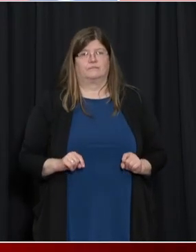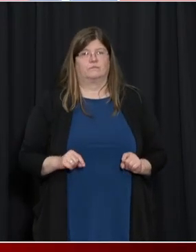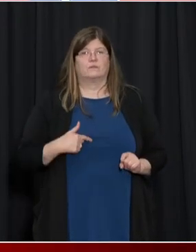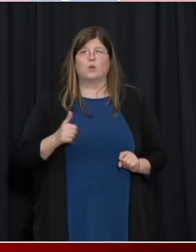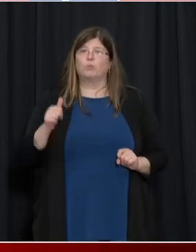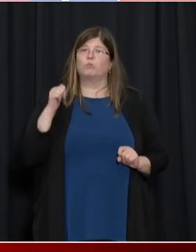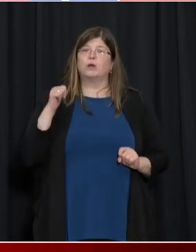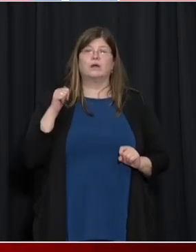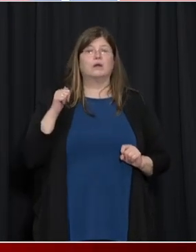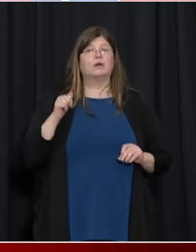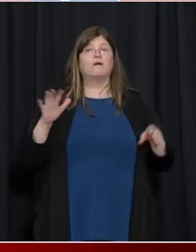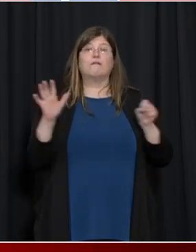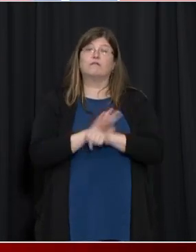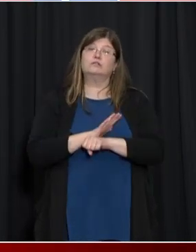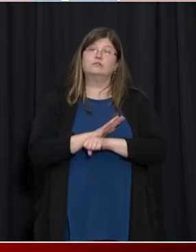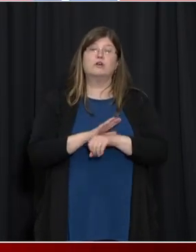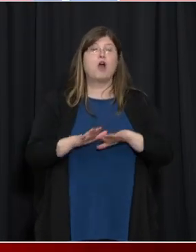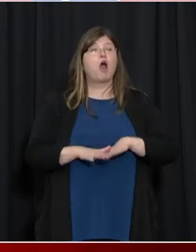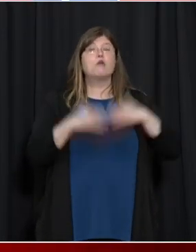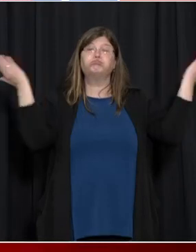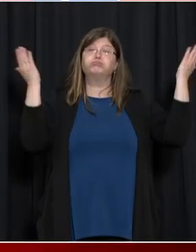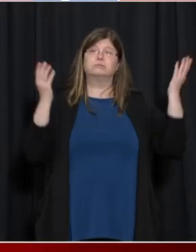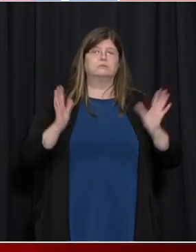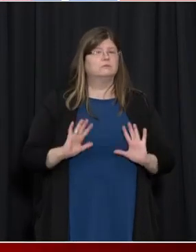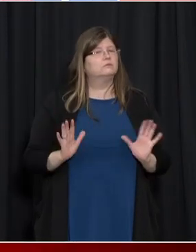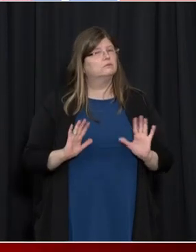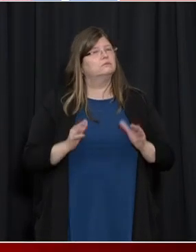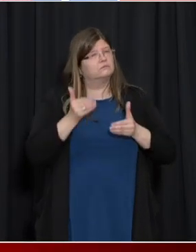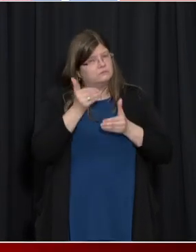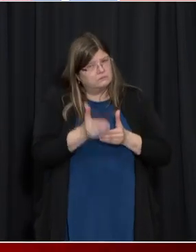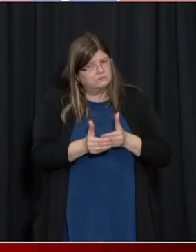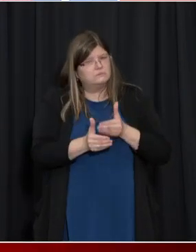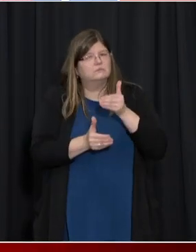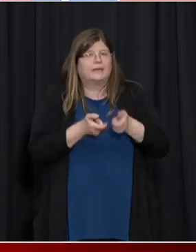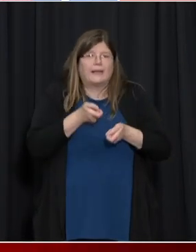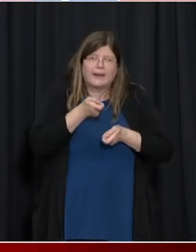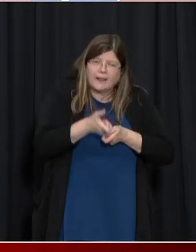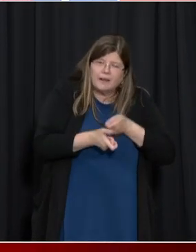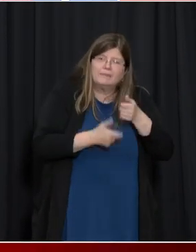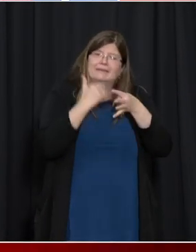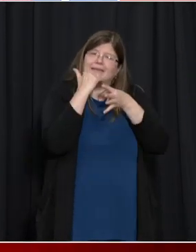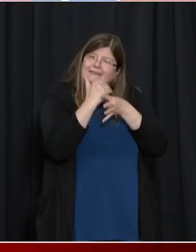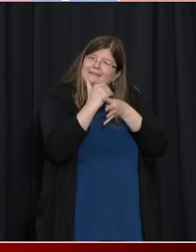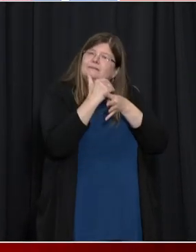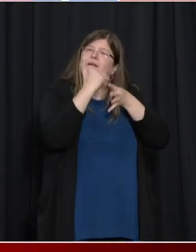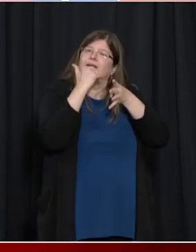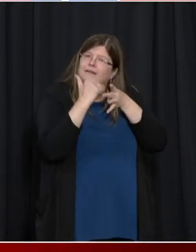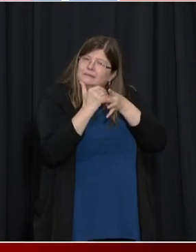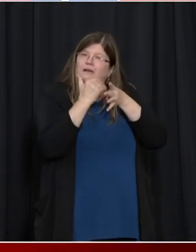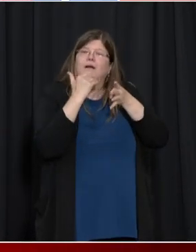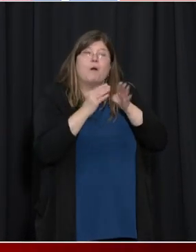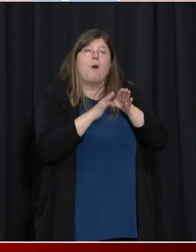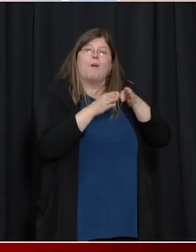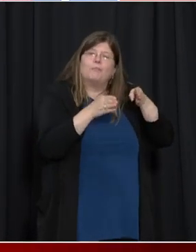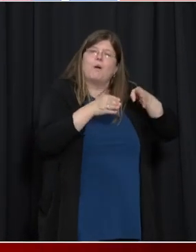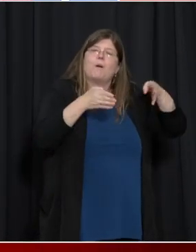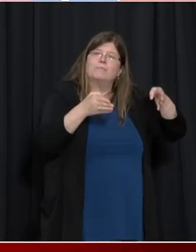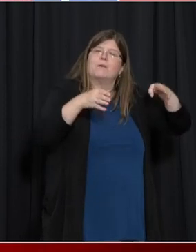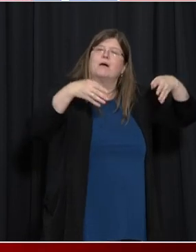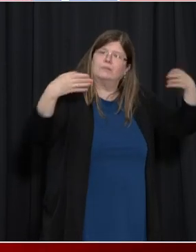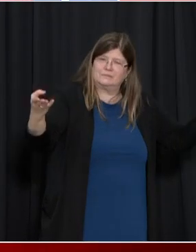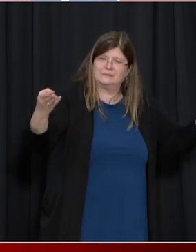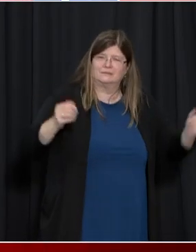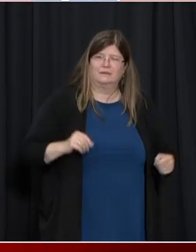it. It's likely to be a phased one reopening order, which outlines what types of activity